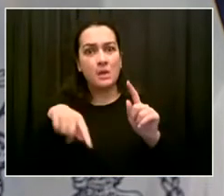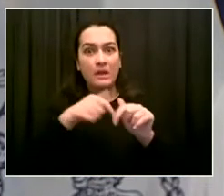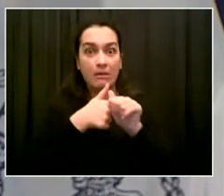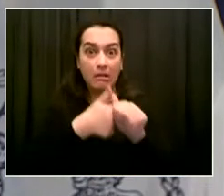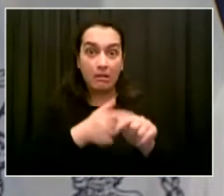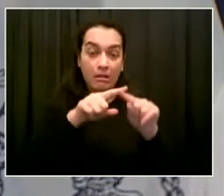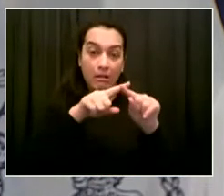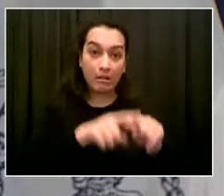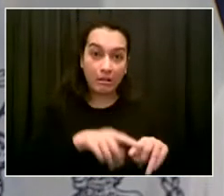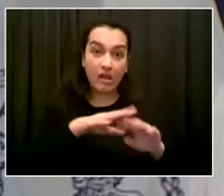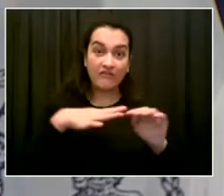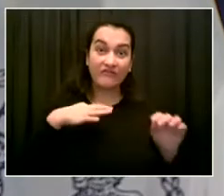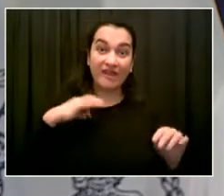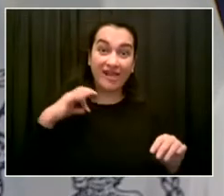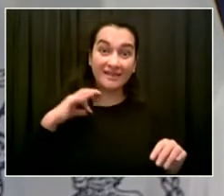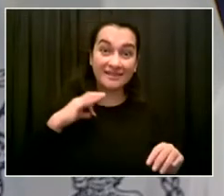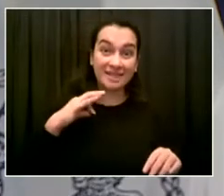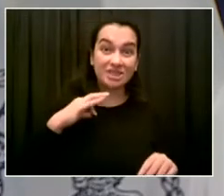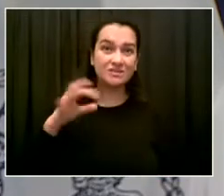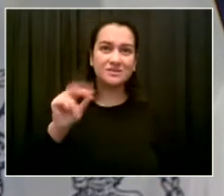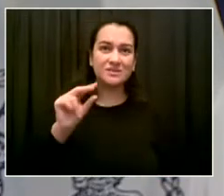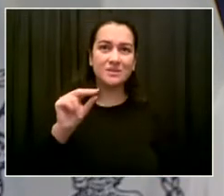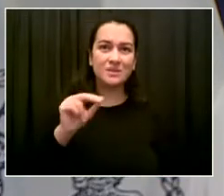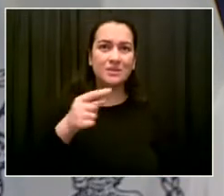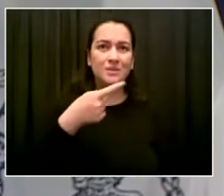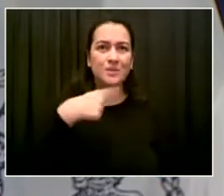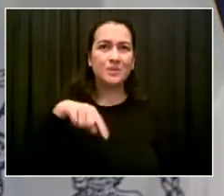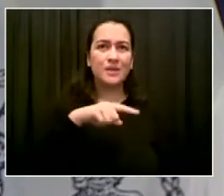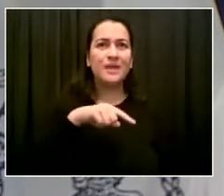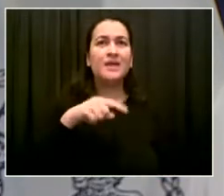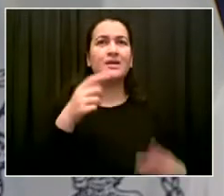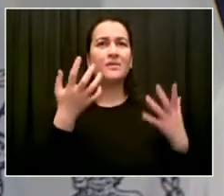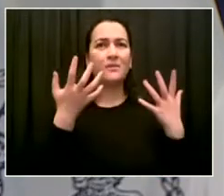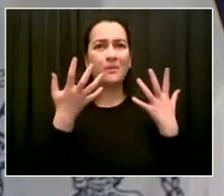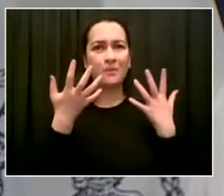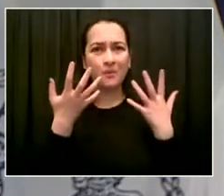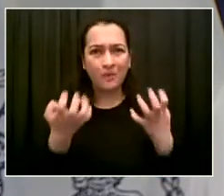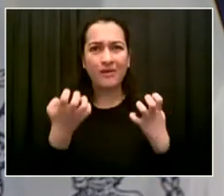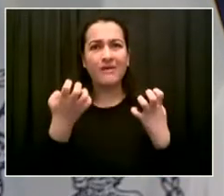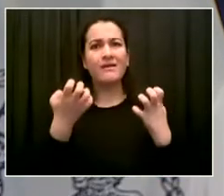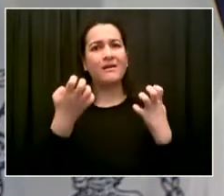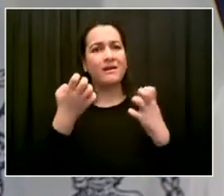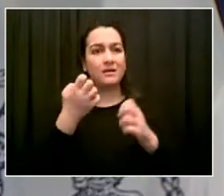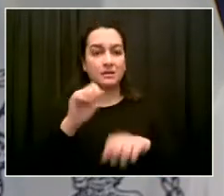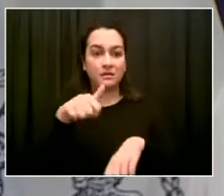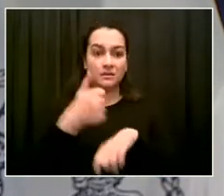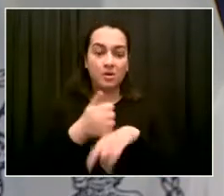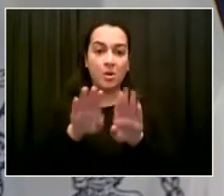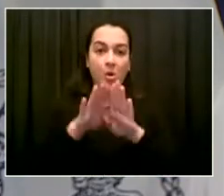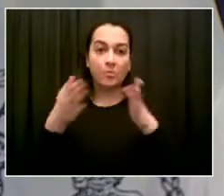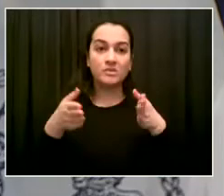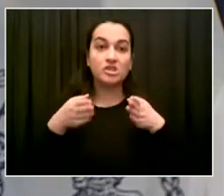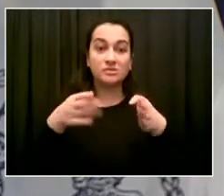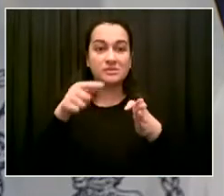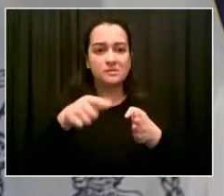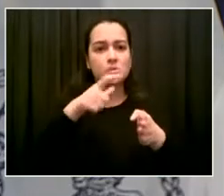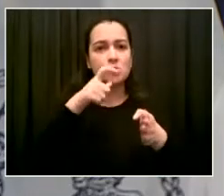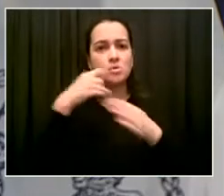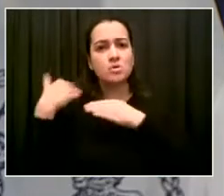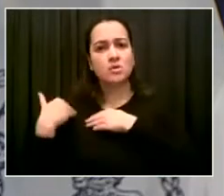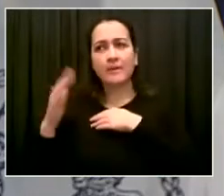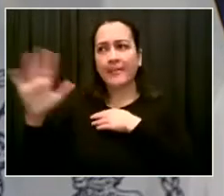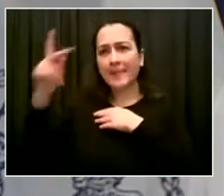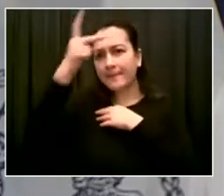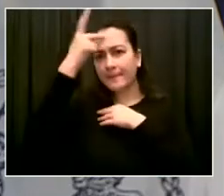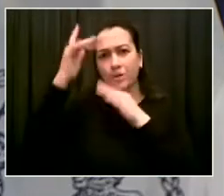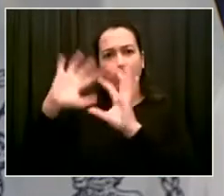one on Pleasant Avenue that she says is the best in the city. Obviously, the people on 34th Avenue in Queens beg to differ. Their open street is widely all